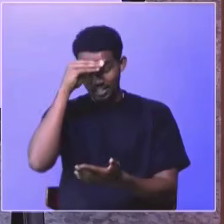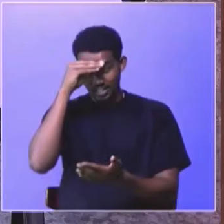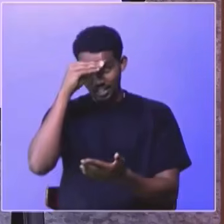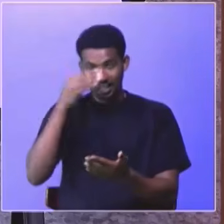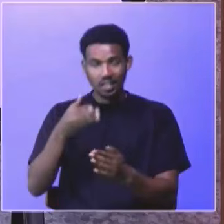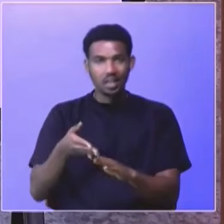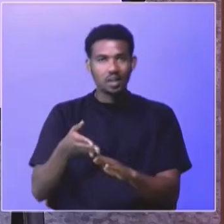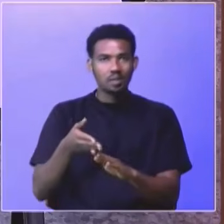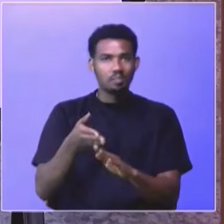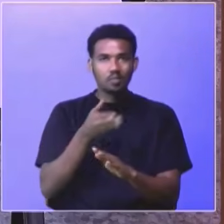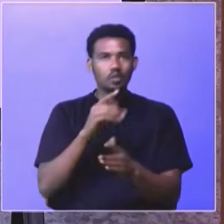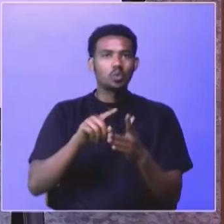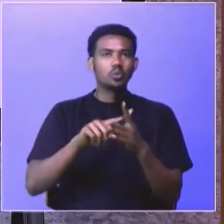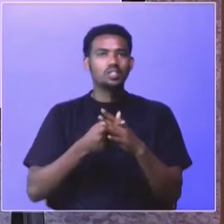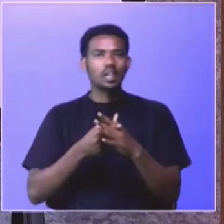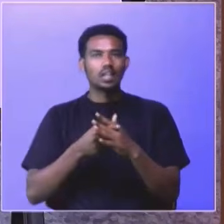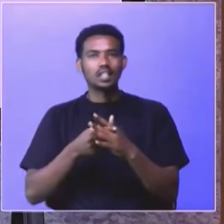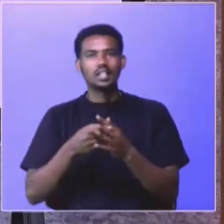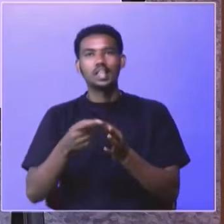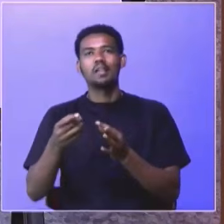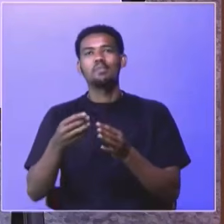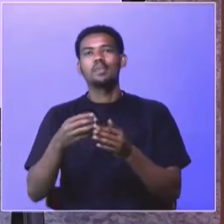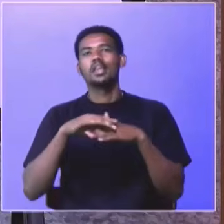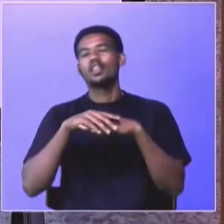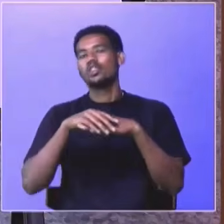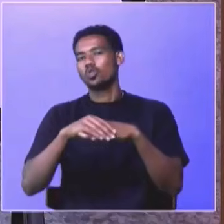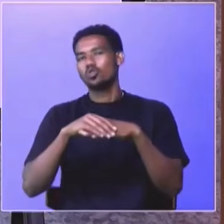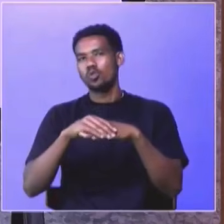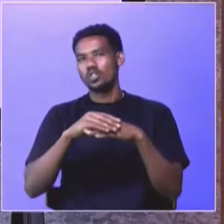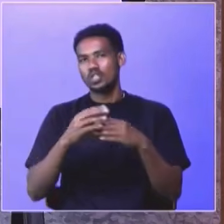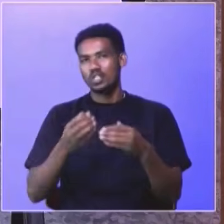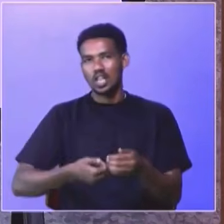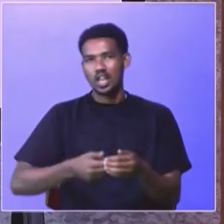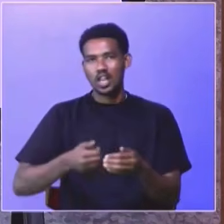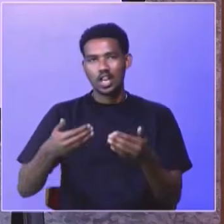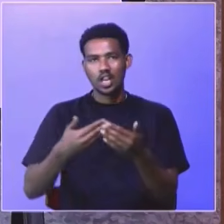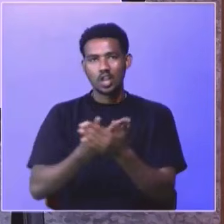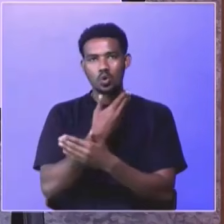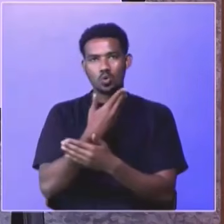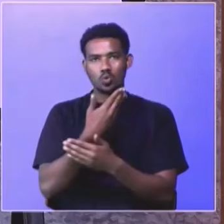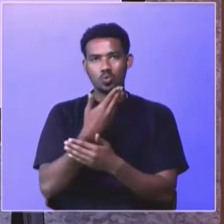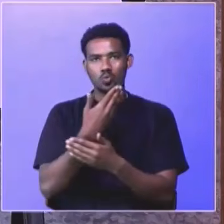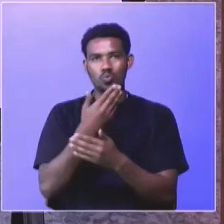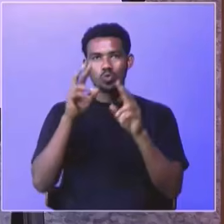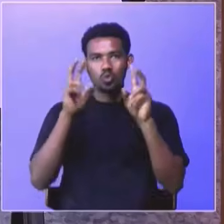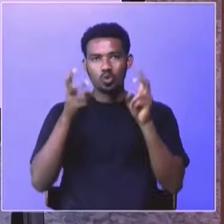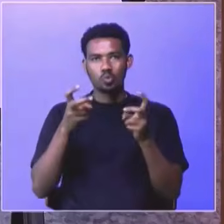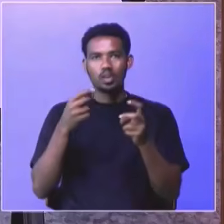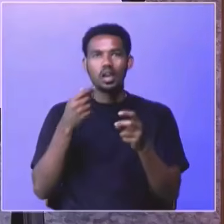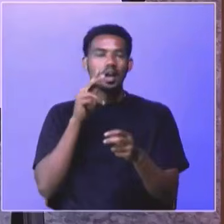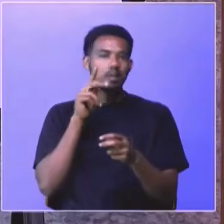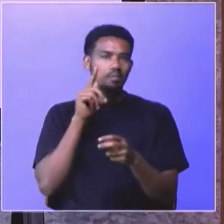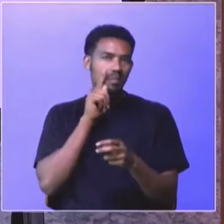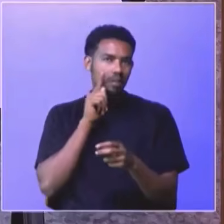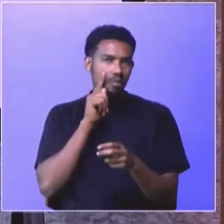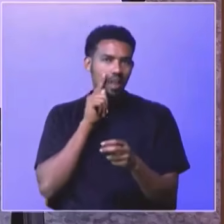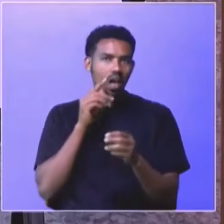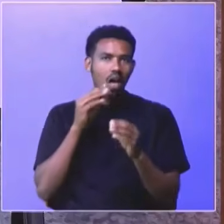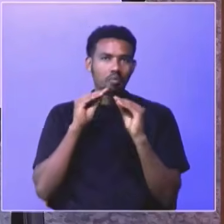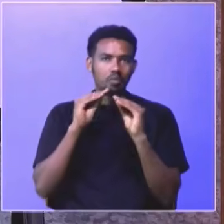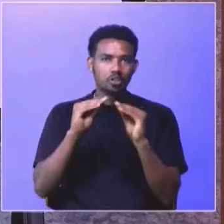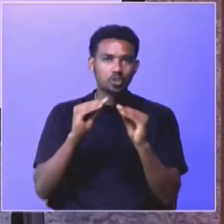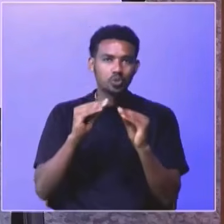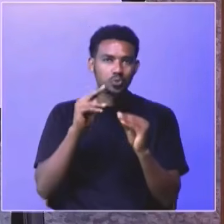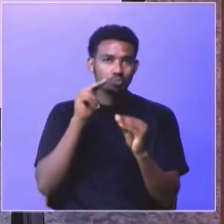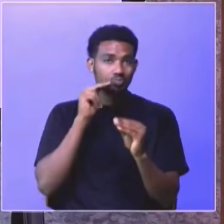new topic. So, as I was telling you before, I am Miss Nabila. I'm going to teach you English grade 4